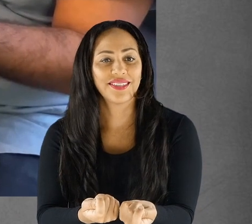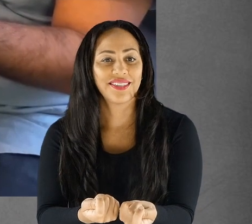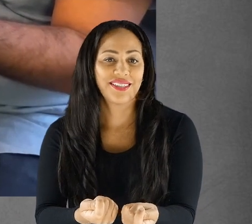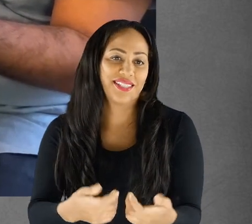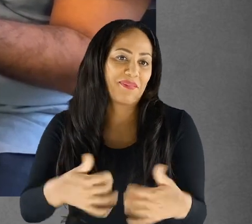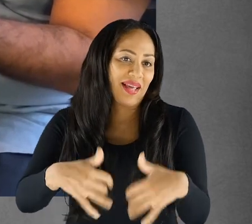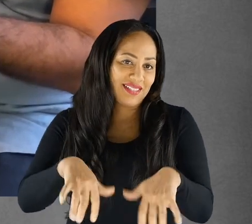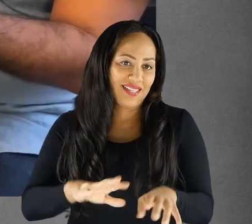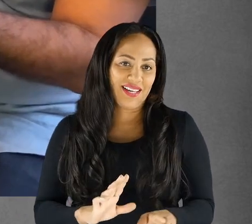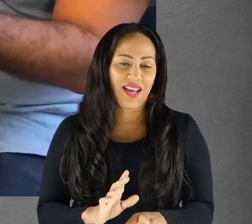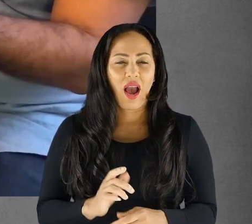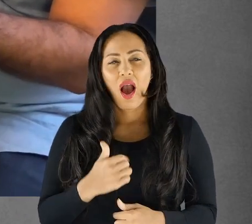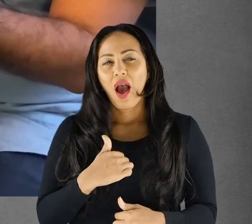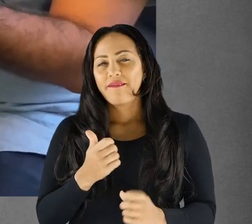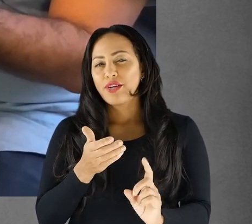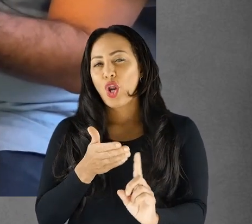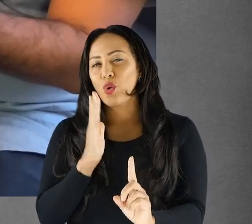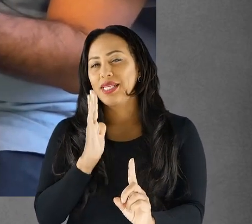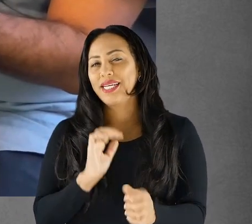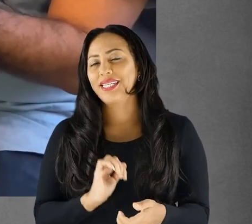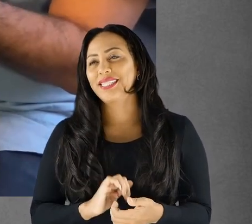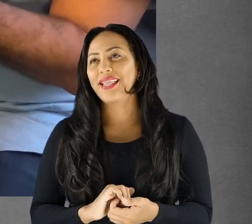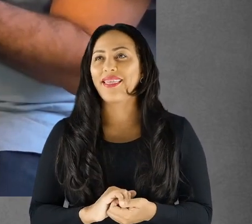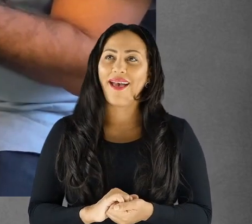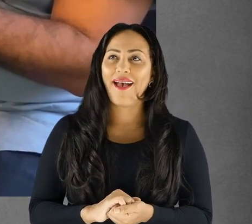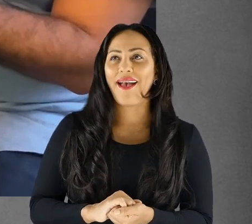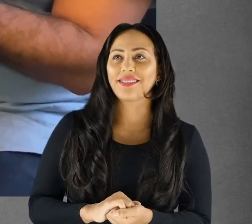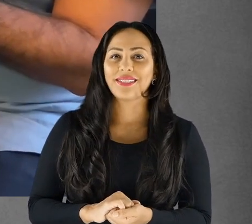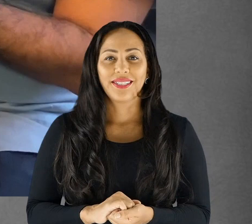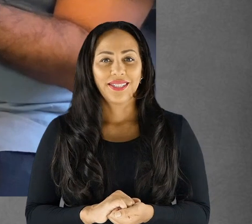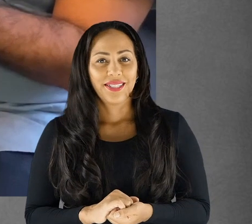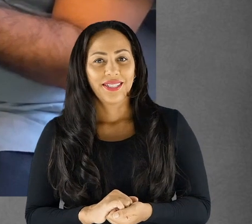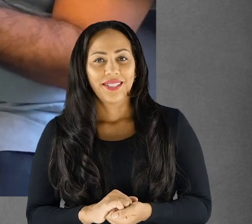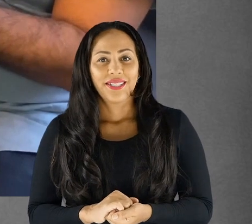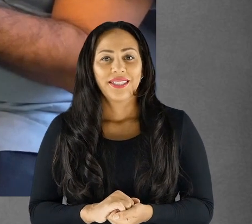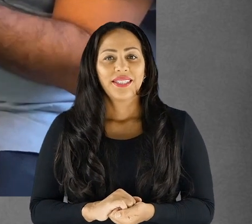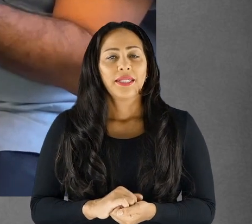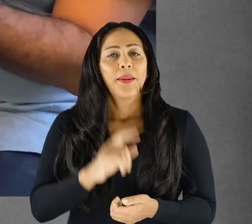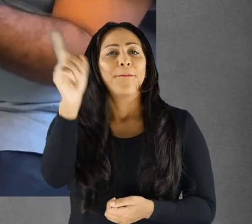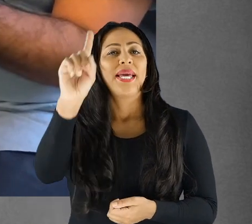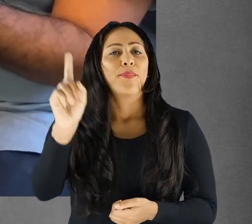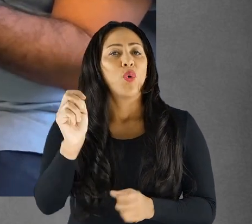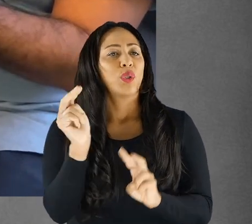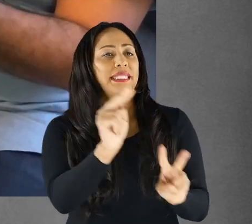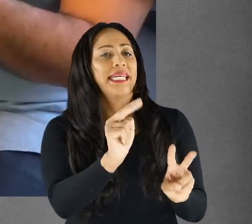is people tend to kind of see children's work as